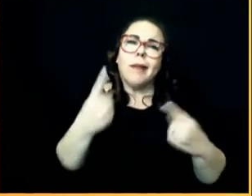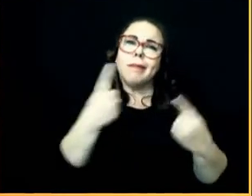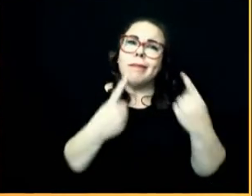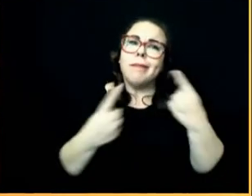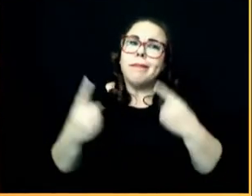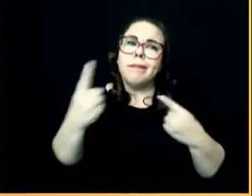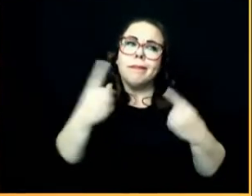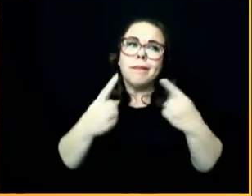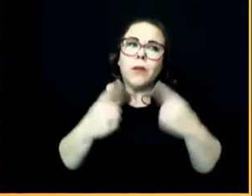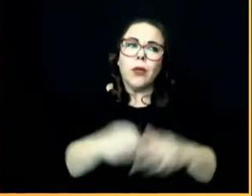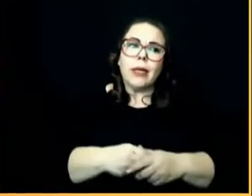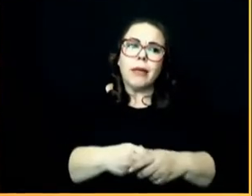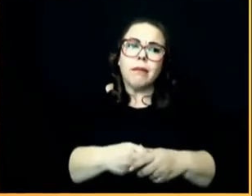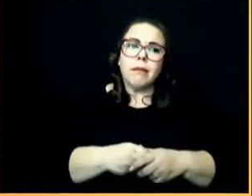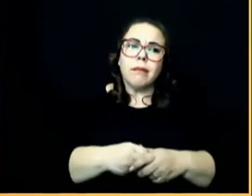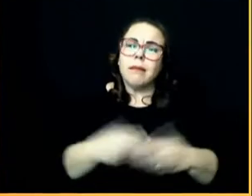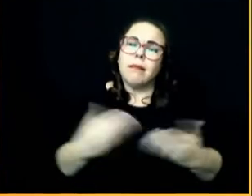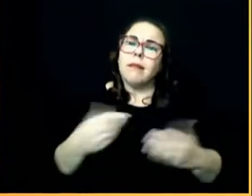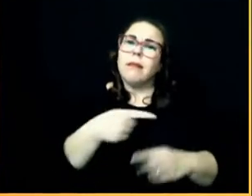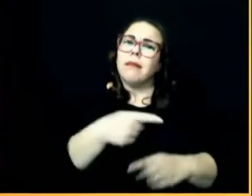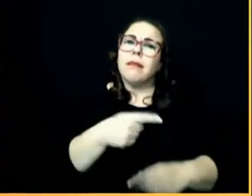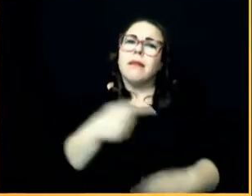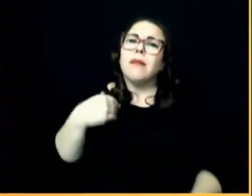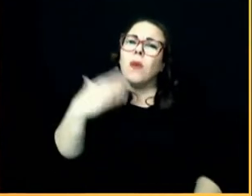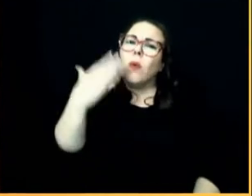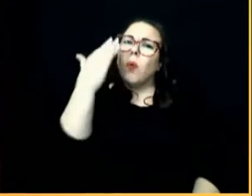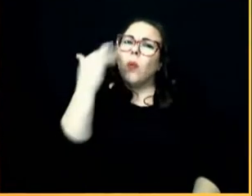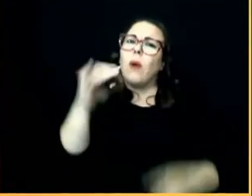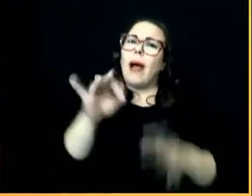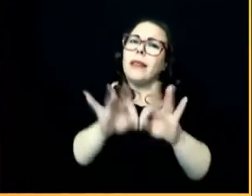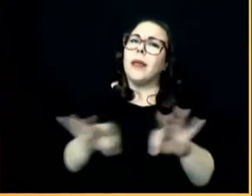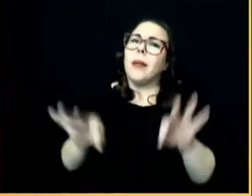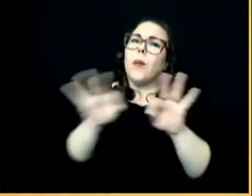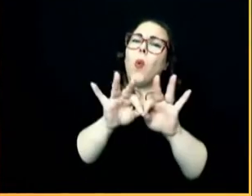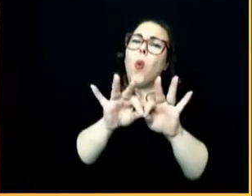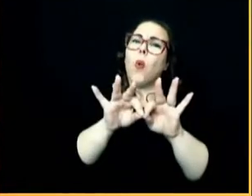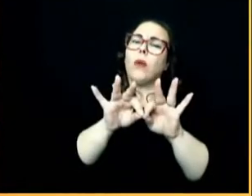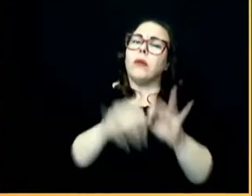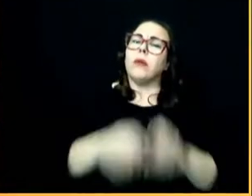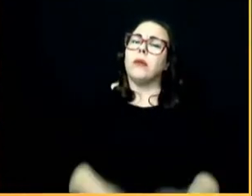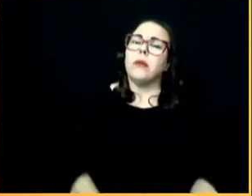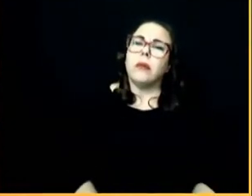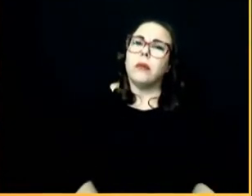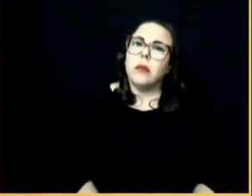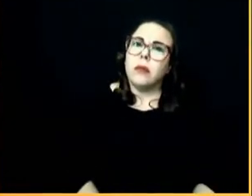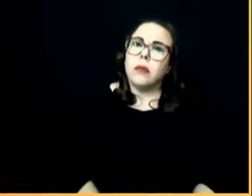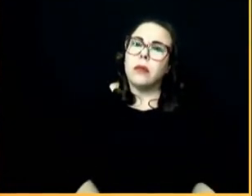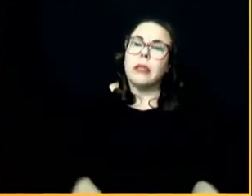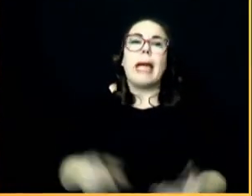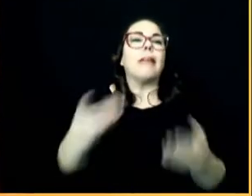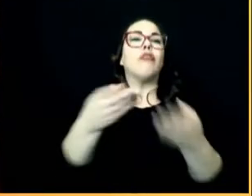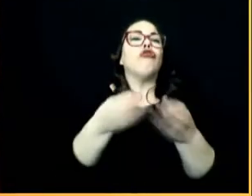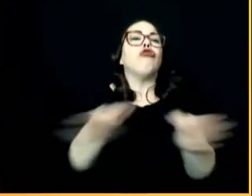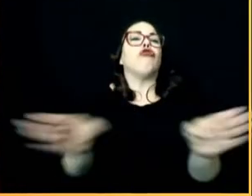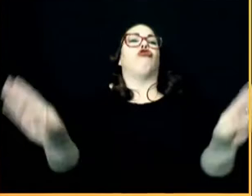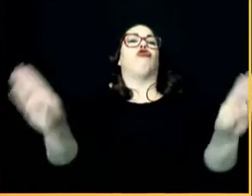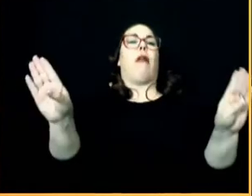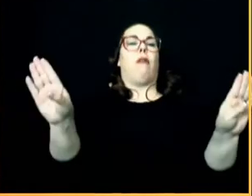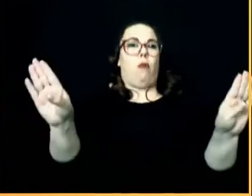think is the significance of these wins in a broader lens of history.